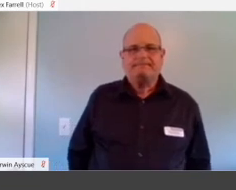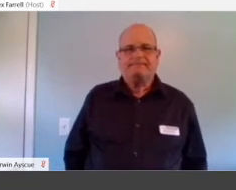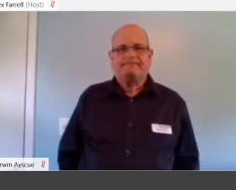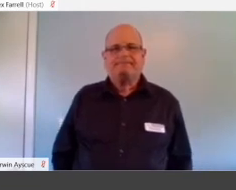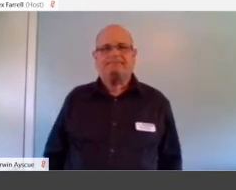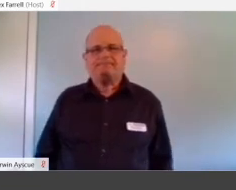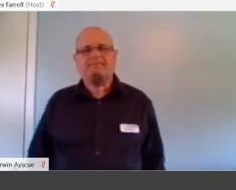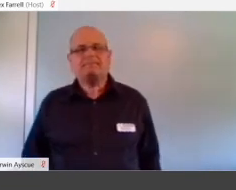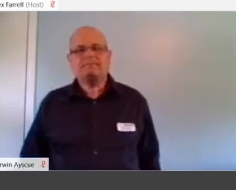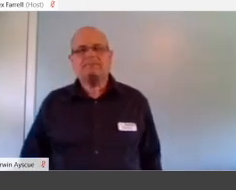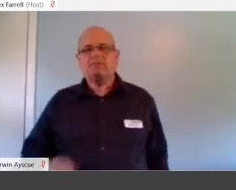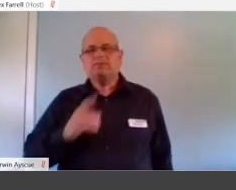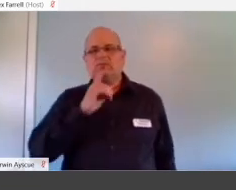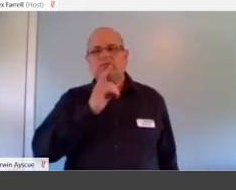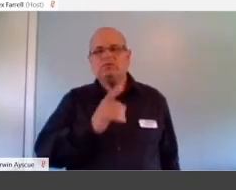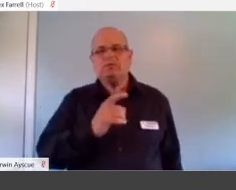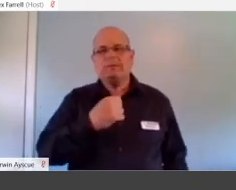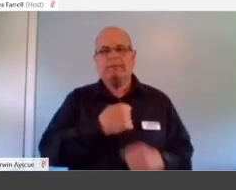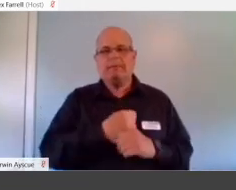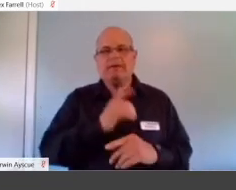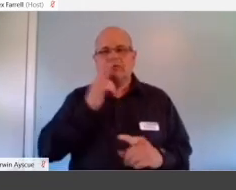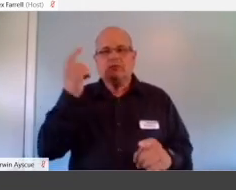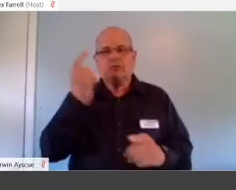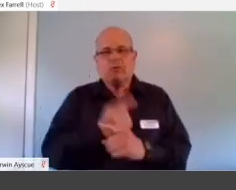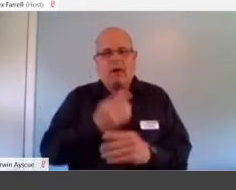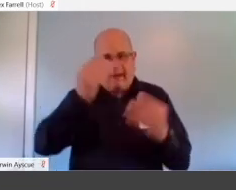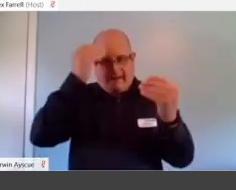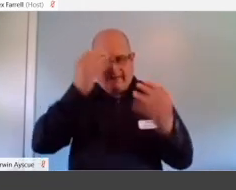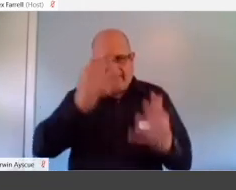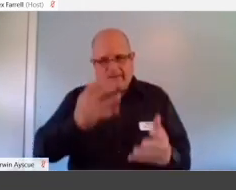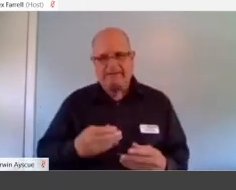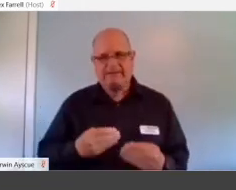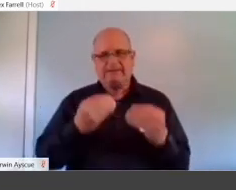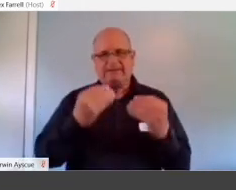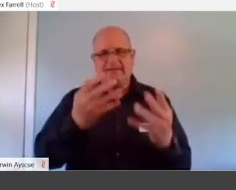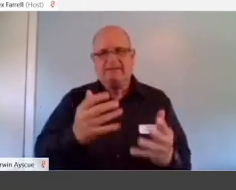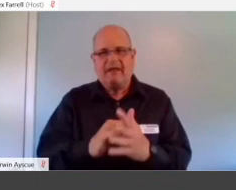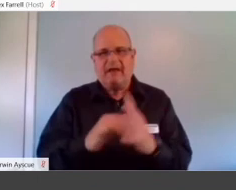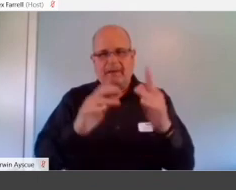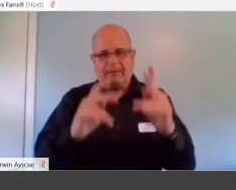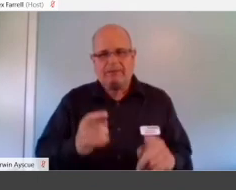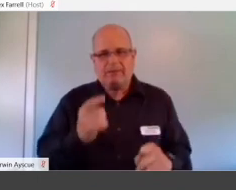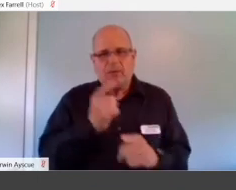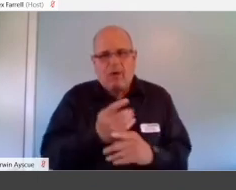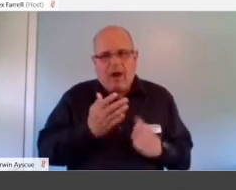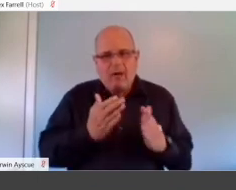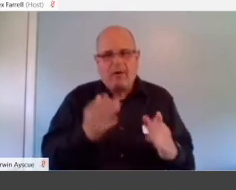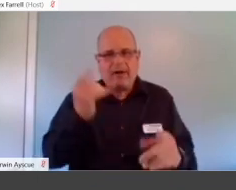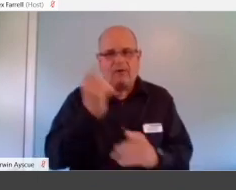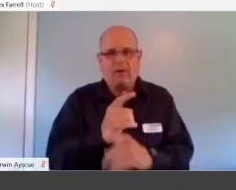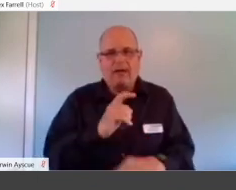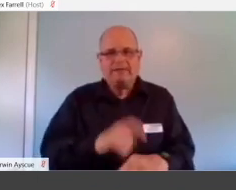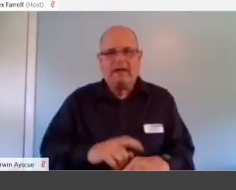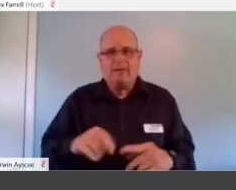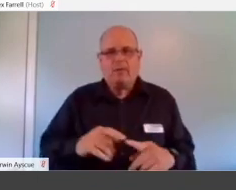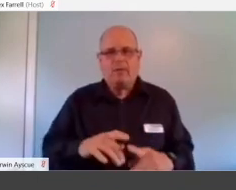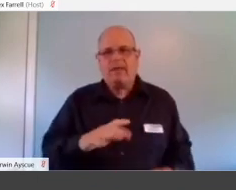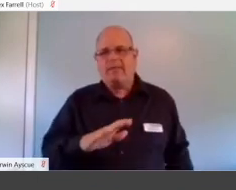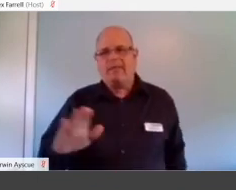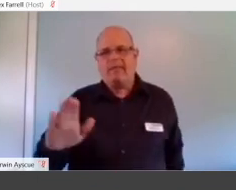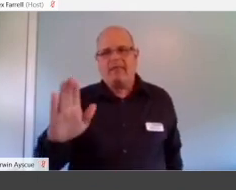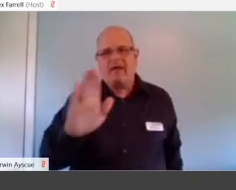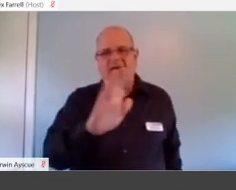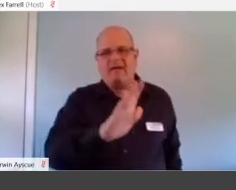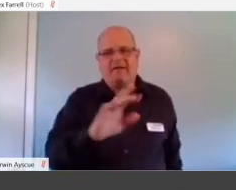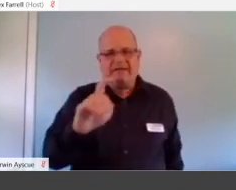Yeah, making sure that the right information gets to that person in the right way in that time of need.